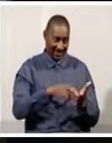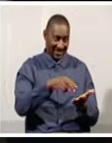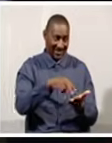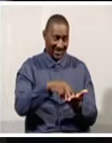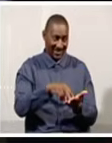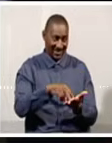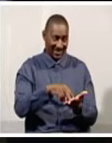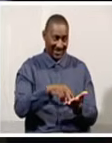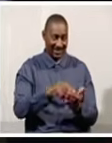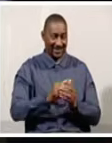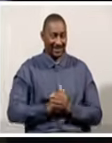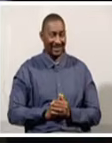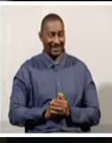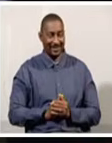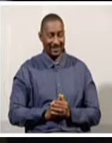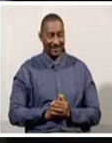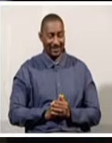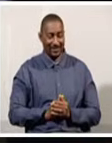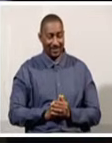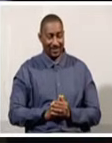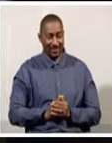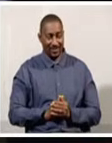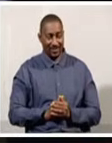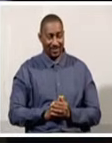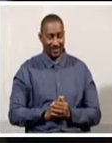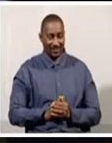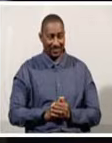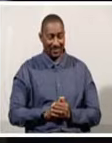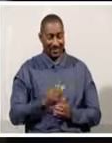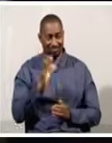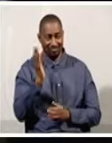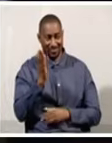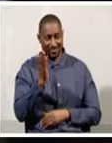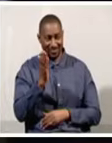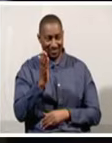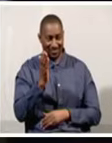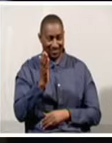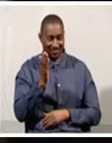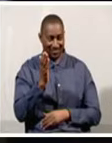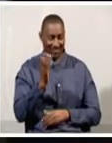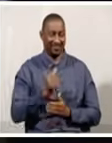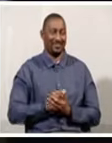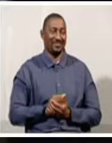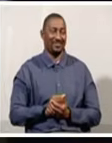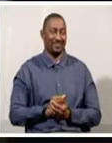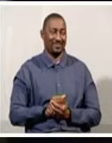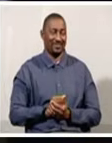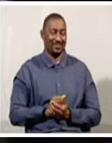it was a very informal event, so he also didn't have a formal speech lined out. But he started speaking, and he